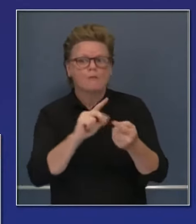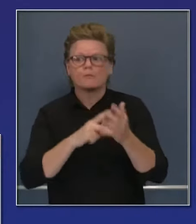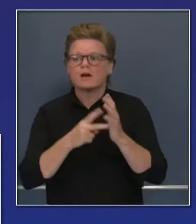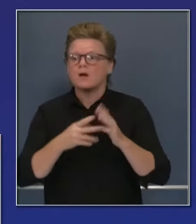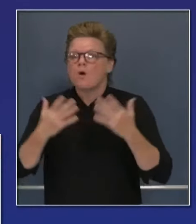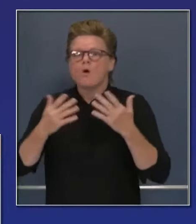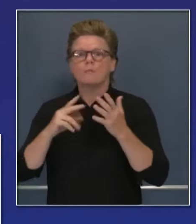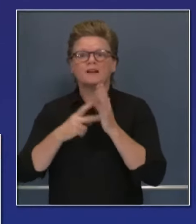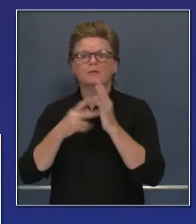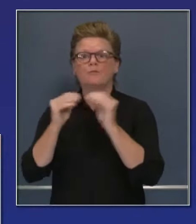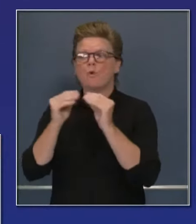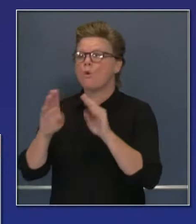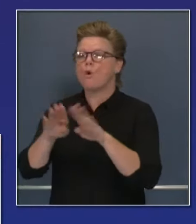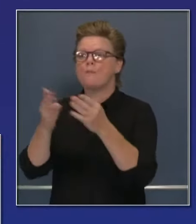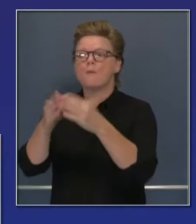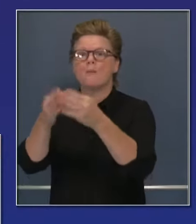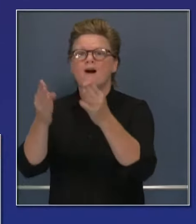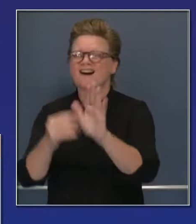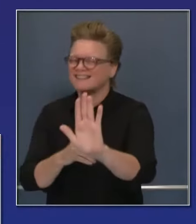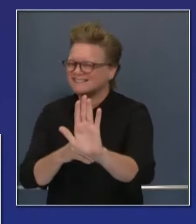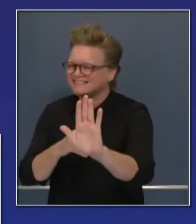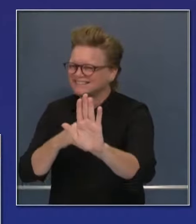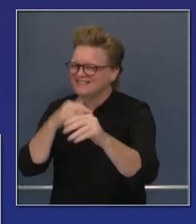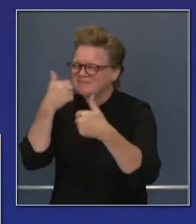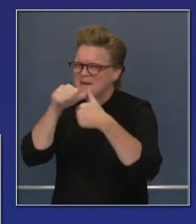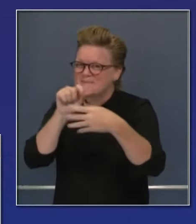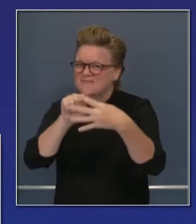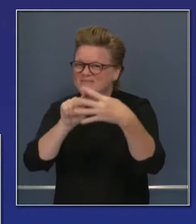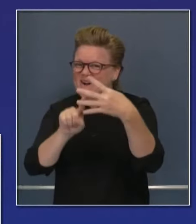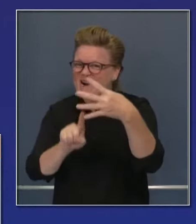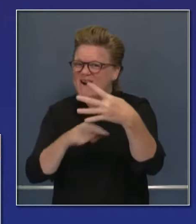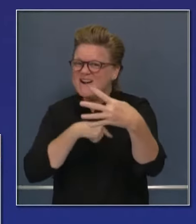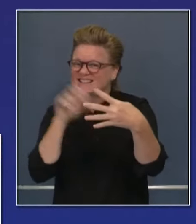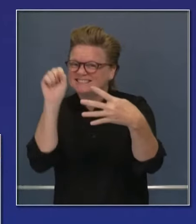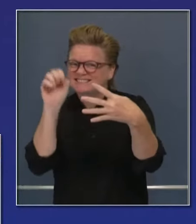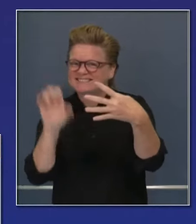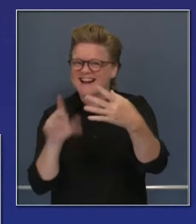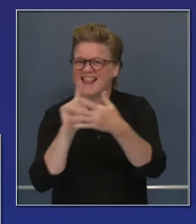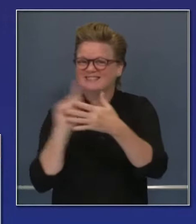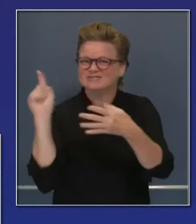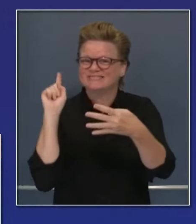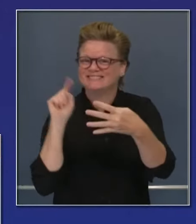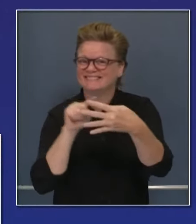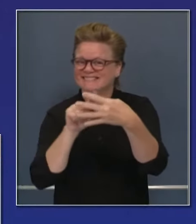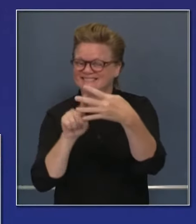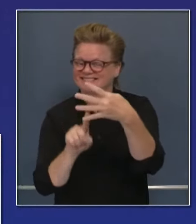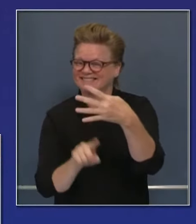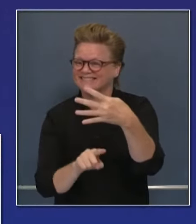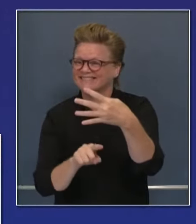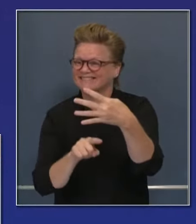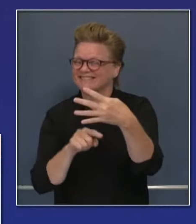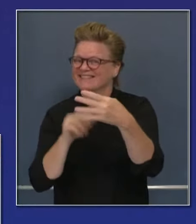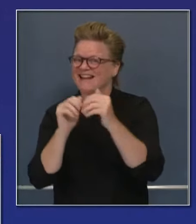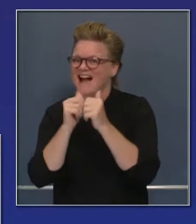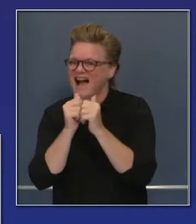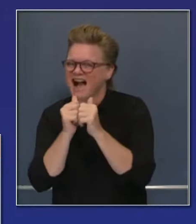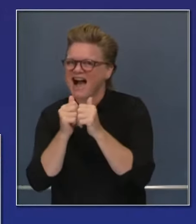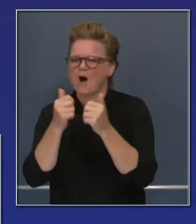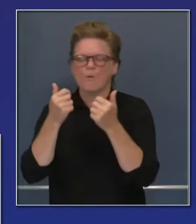you recall, we put out recently new simplified metrics to determine how and